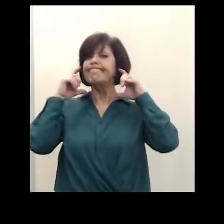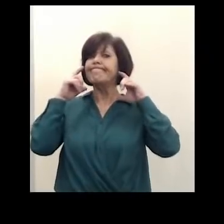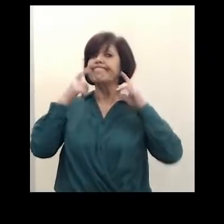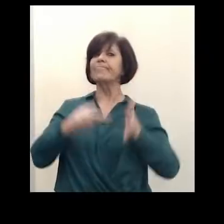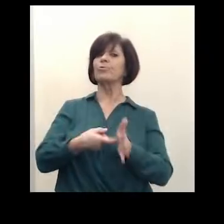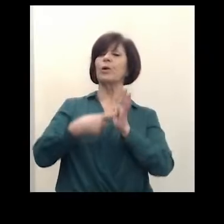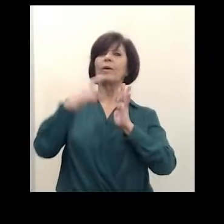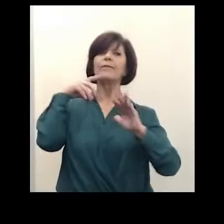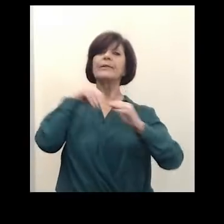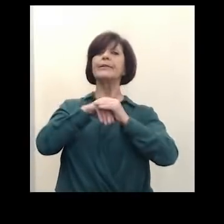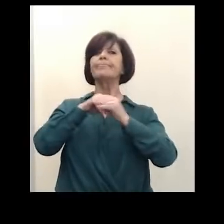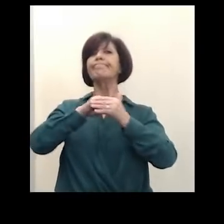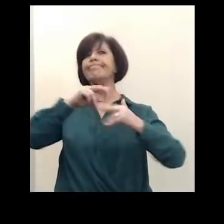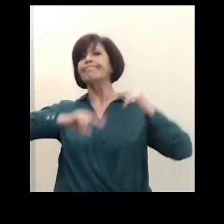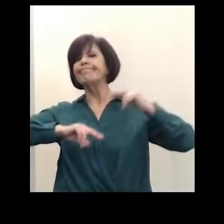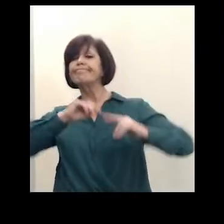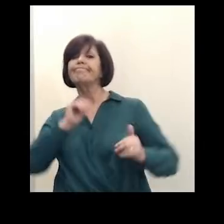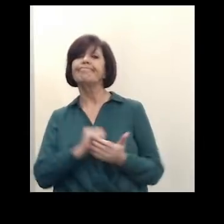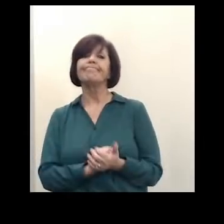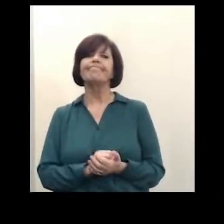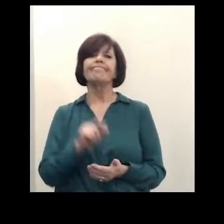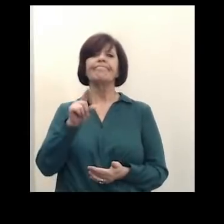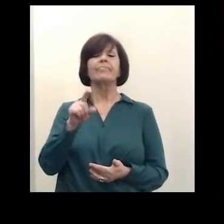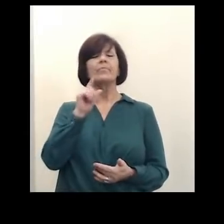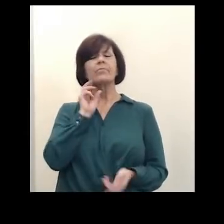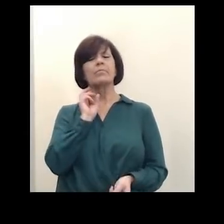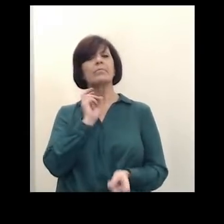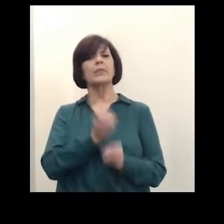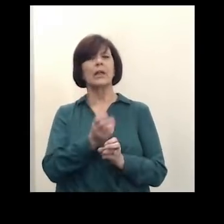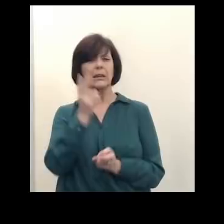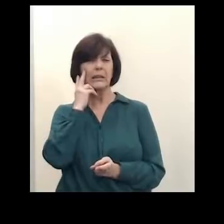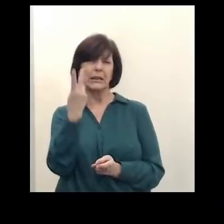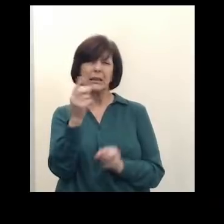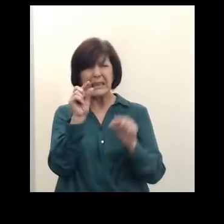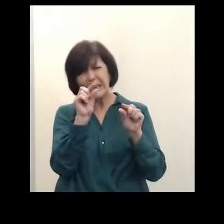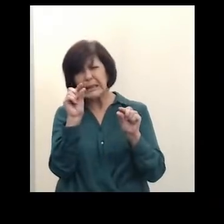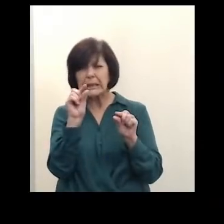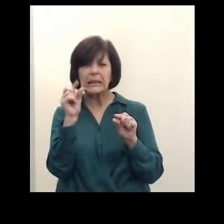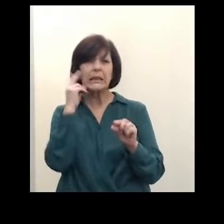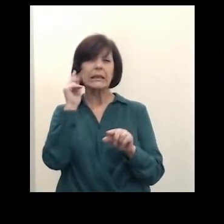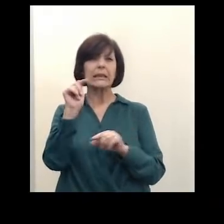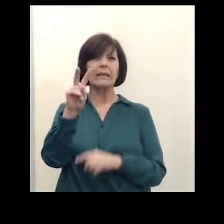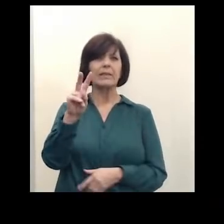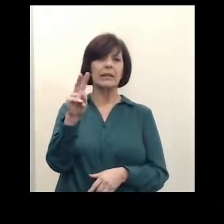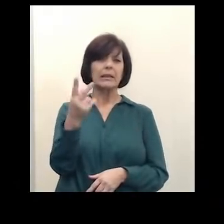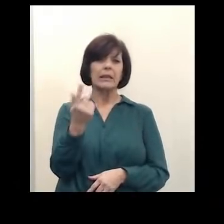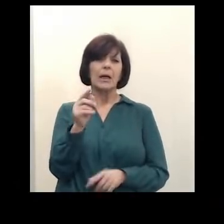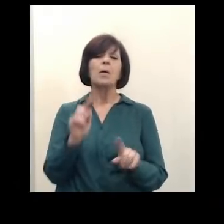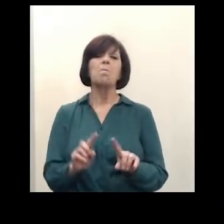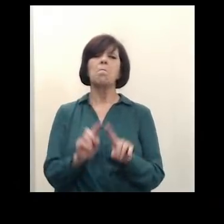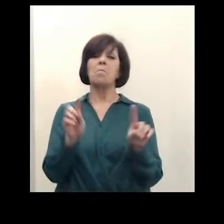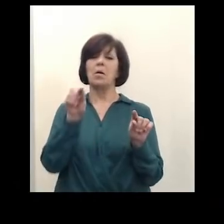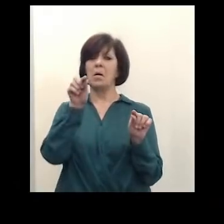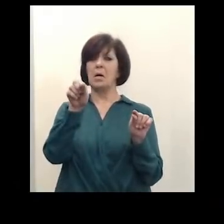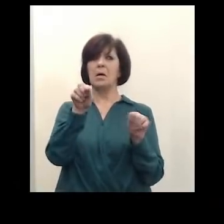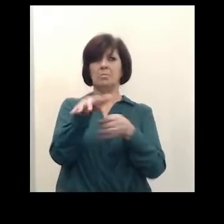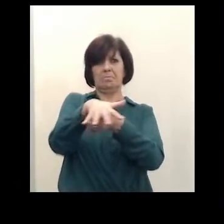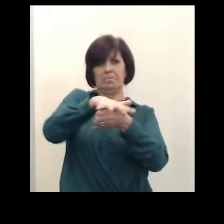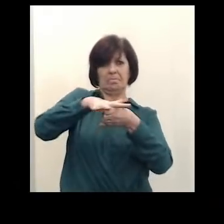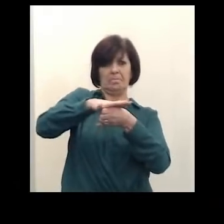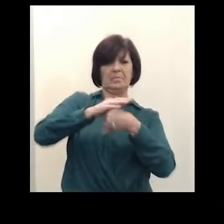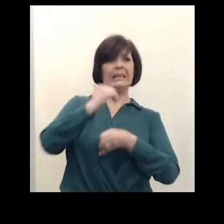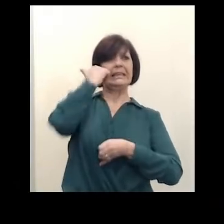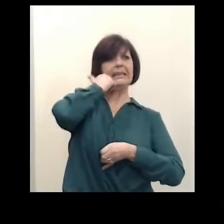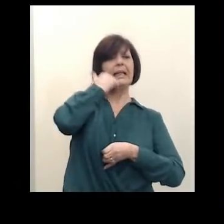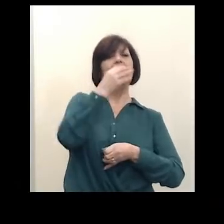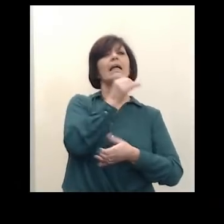settings. Now, this might be a little tough to see if you're watching on television, but this is the regional daily and weekly cases for